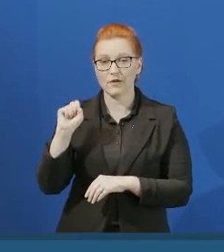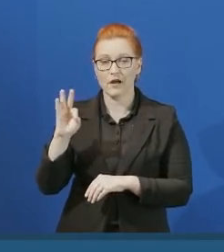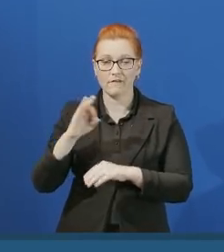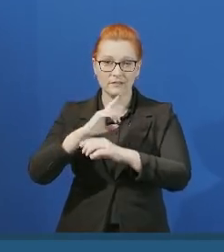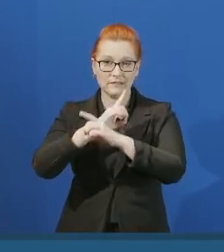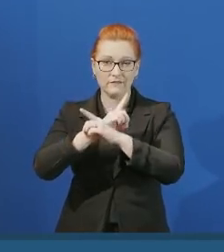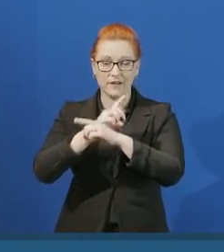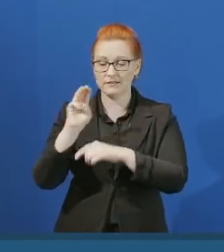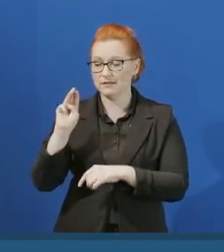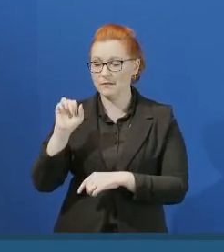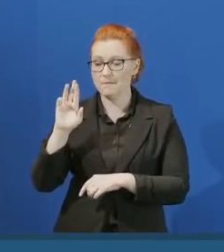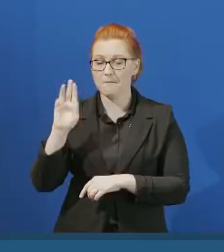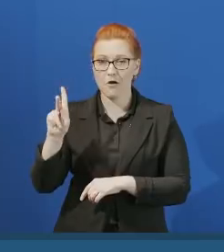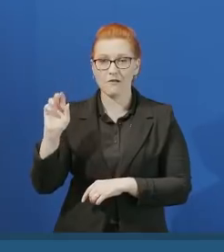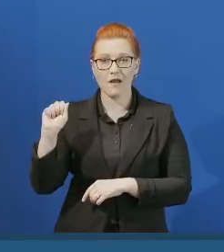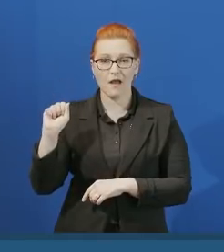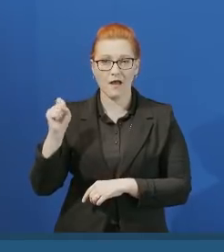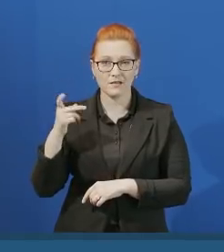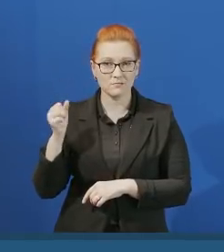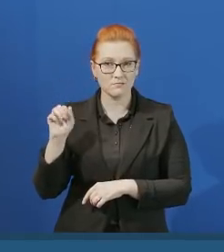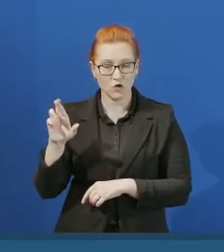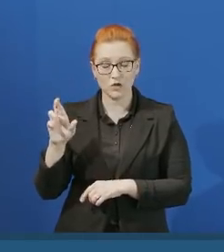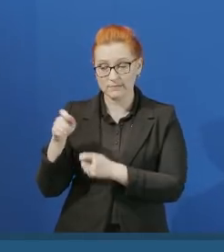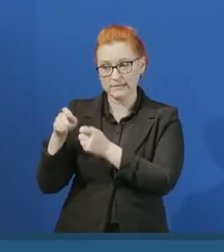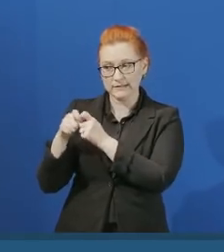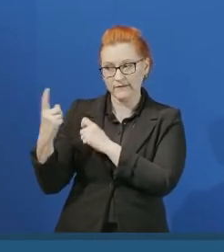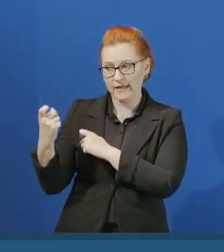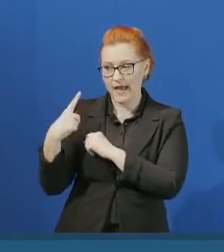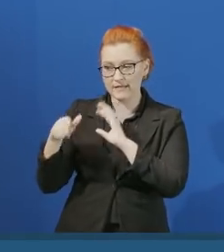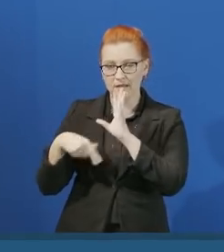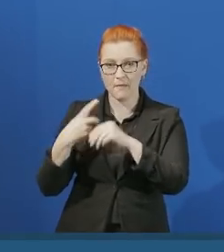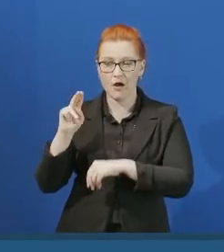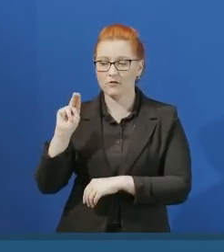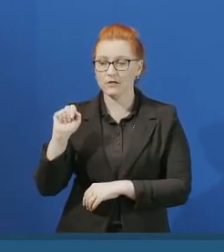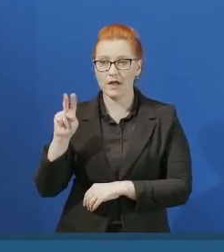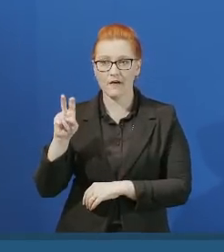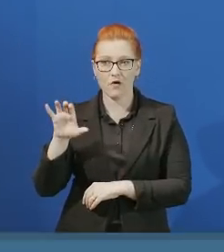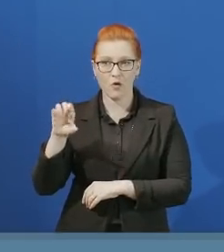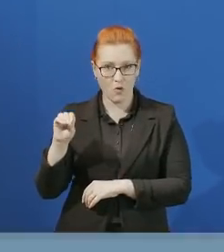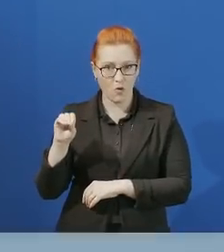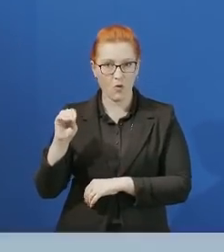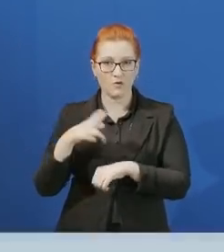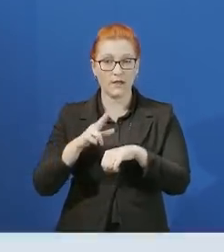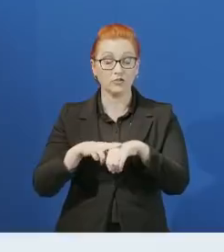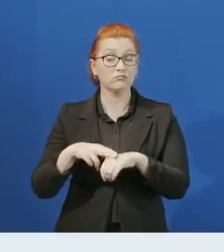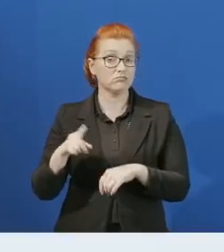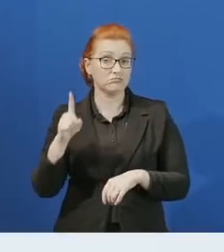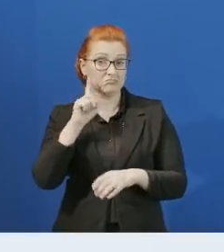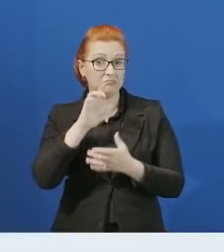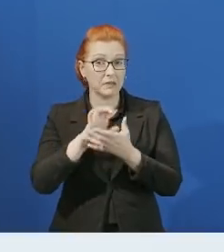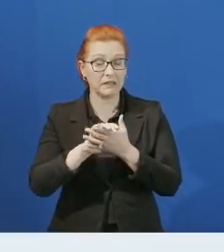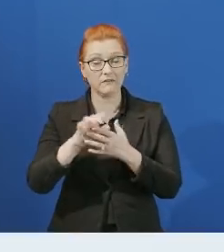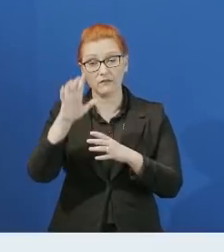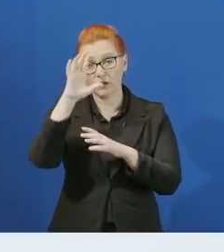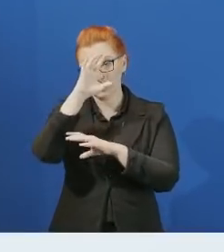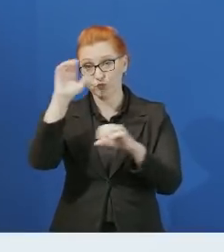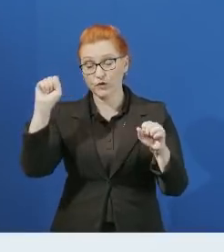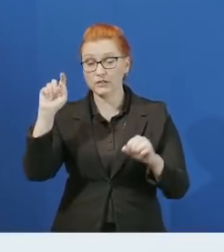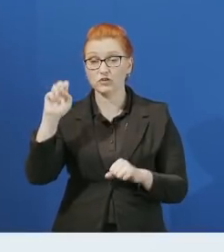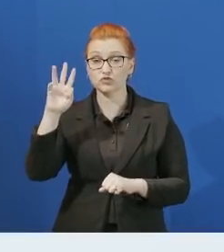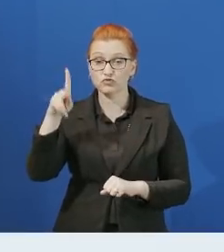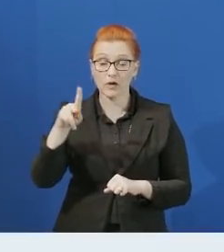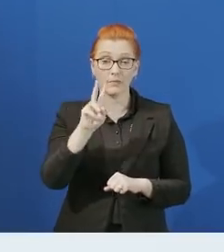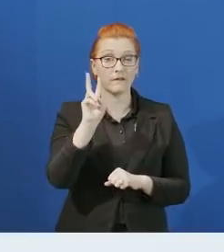specifically asking about Navajo Nation. I want to say President Trump, Vice President Pence, Dr.